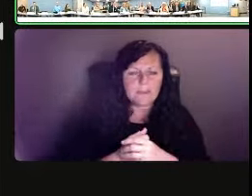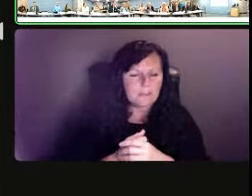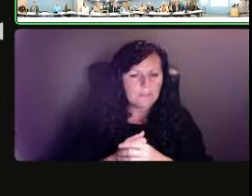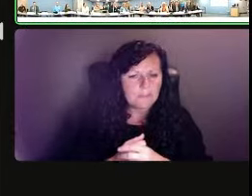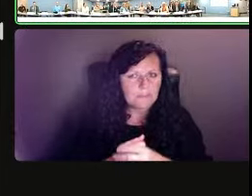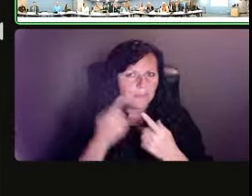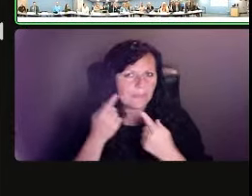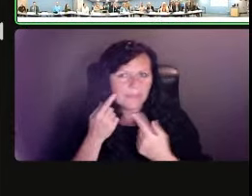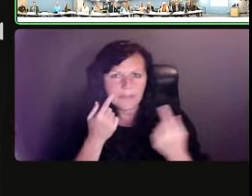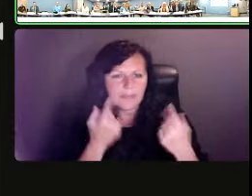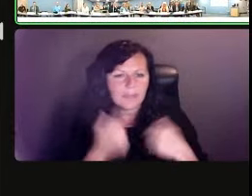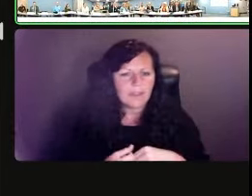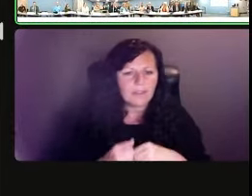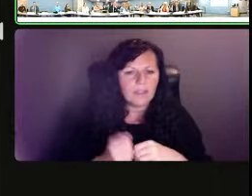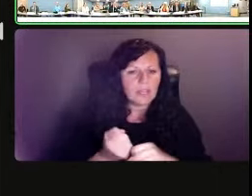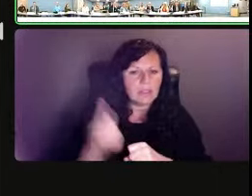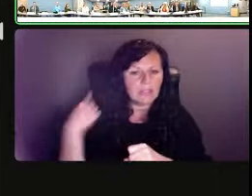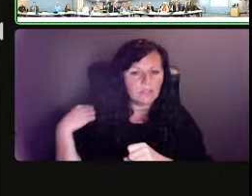last year,